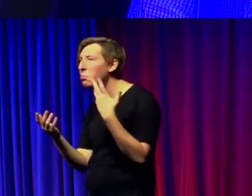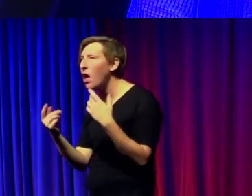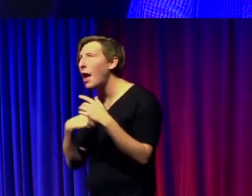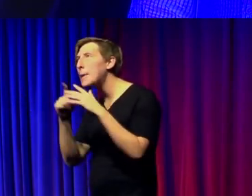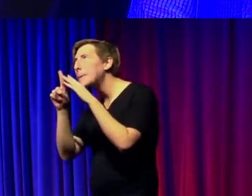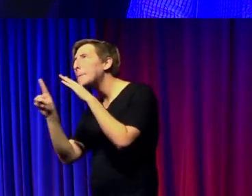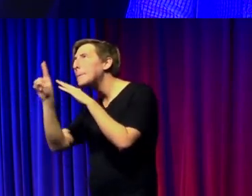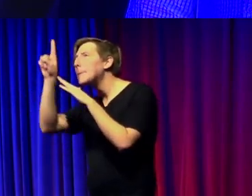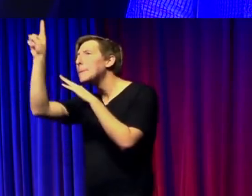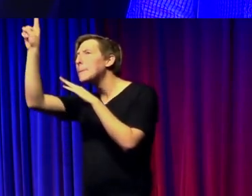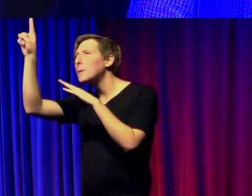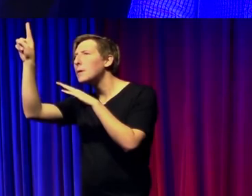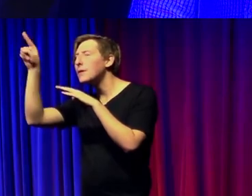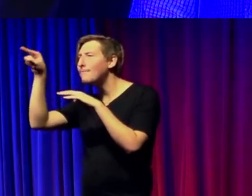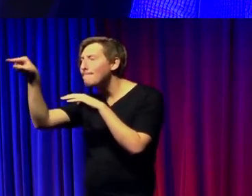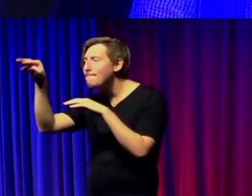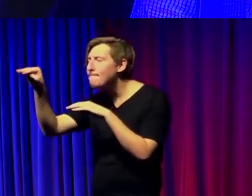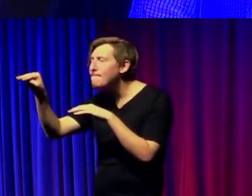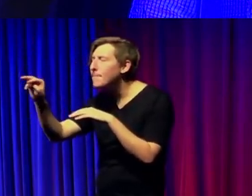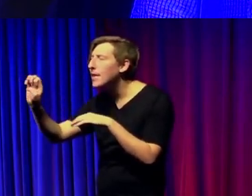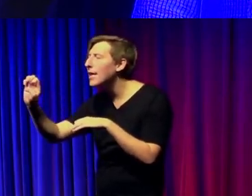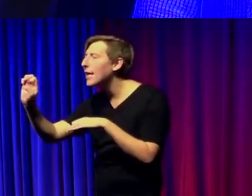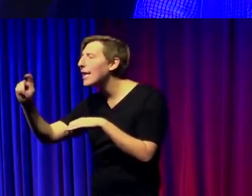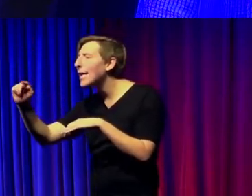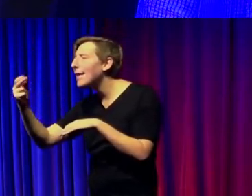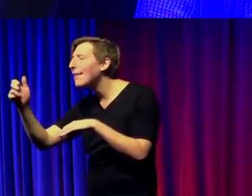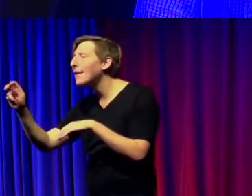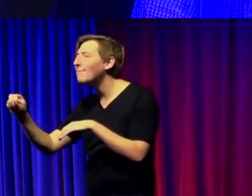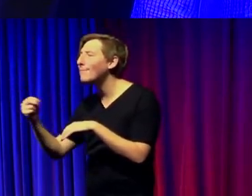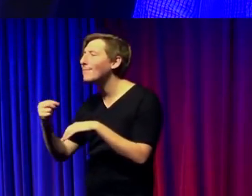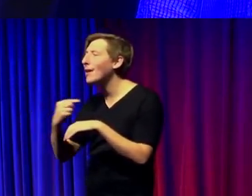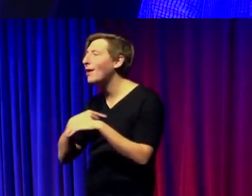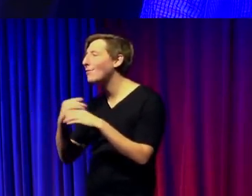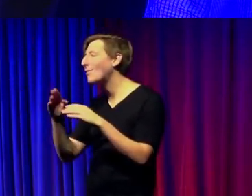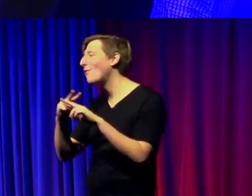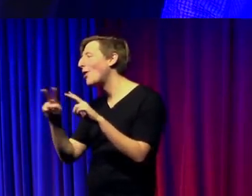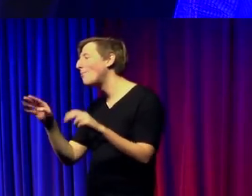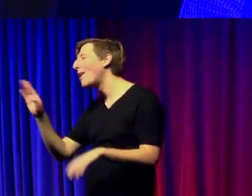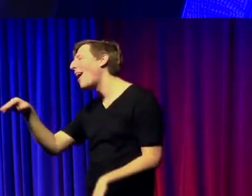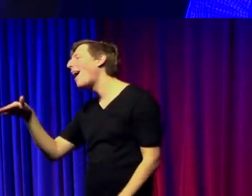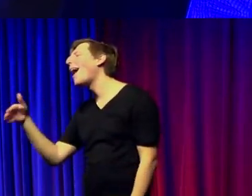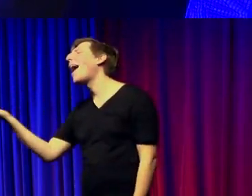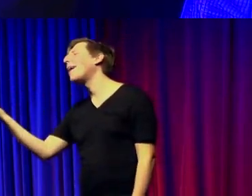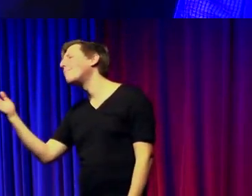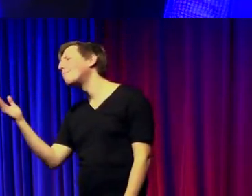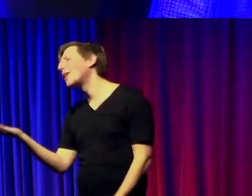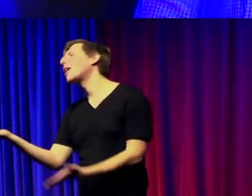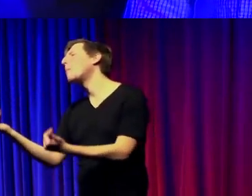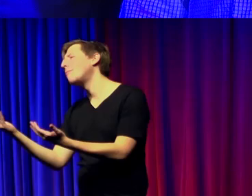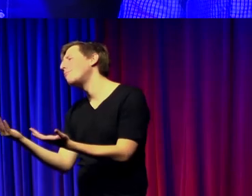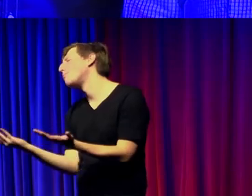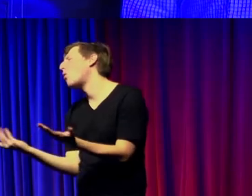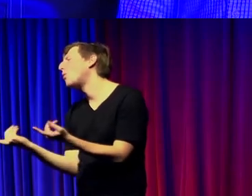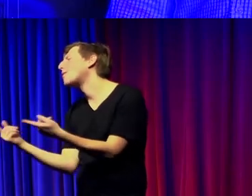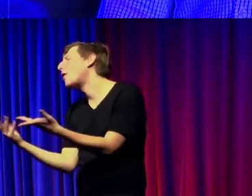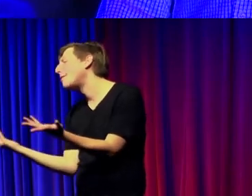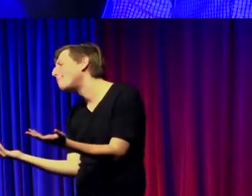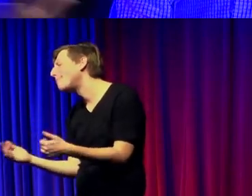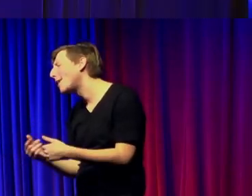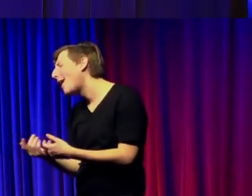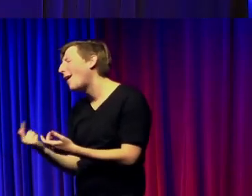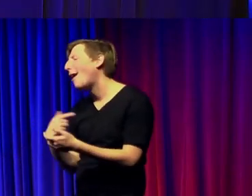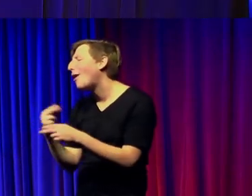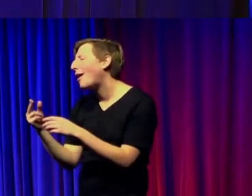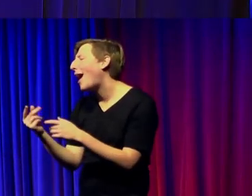And I was like, hey Ethan, look man, and that's how I talk to kids, so like don't ask me to babysit. I was like, hey Ethan, look, like